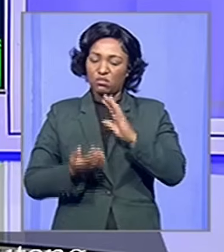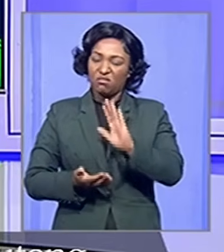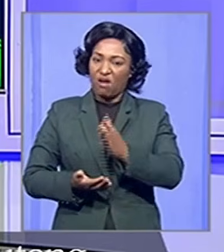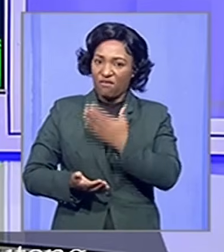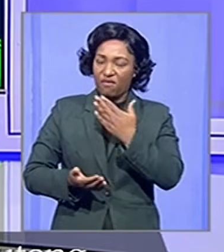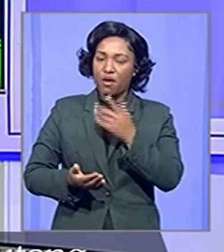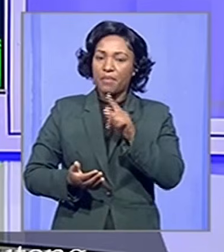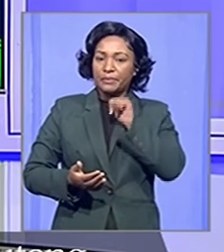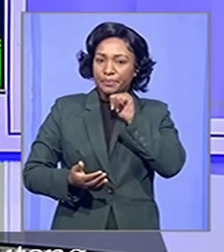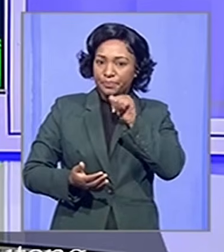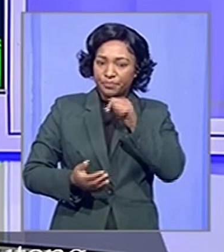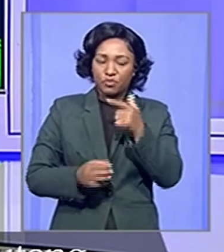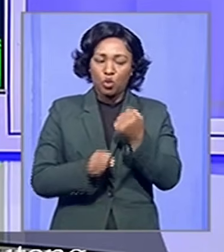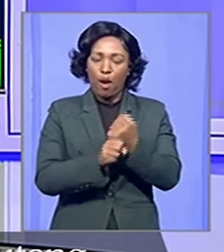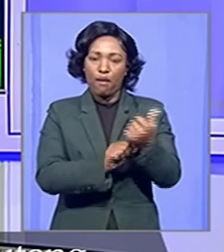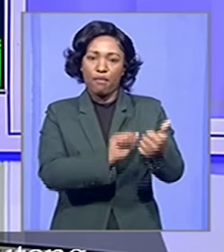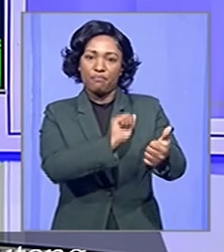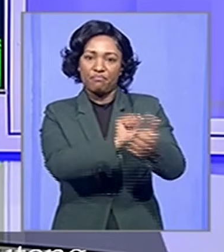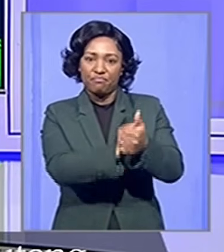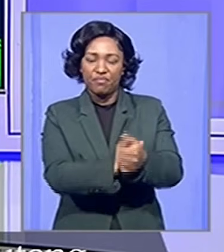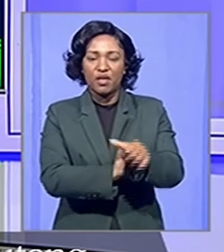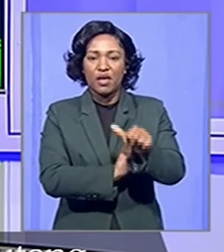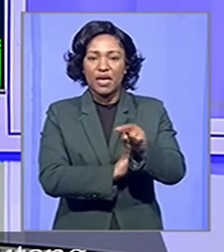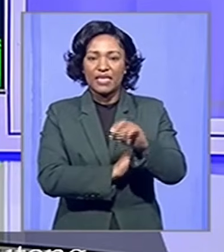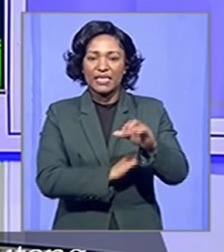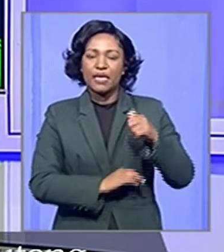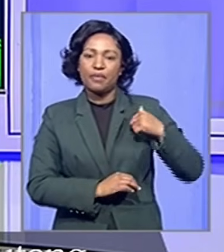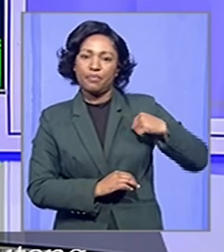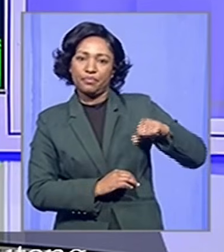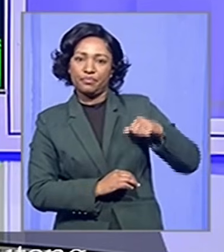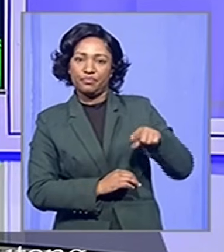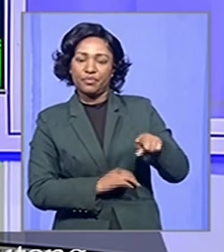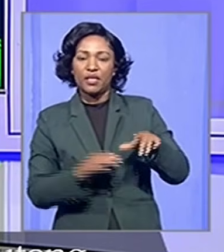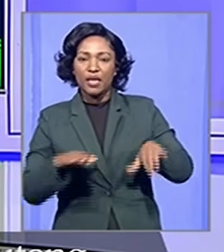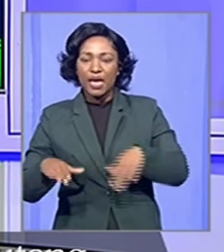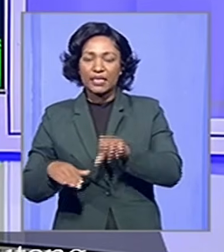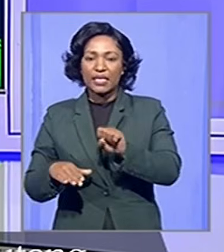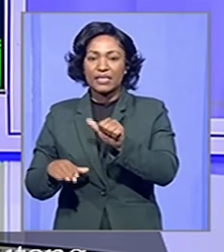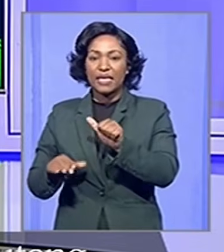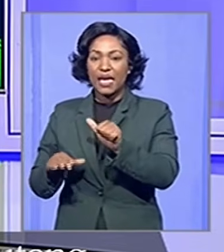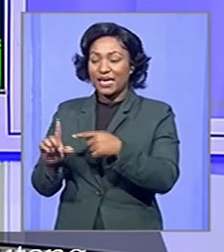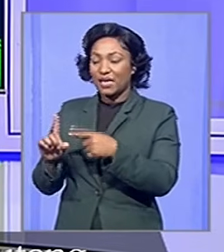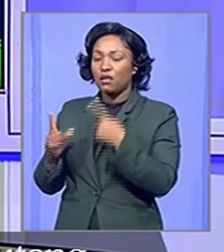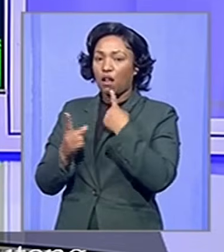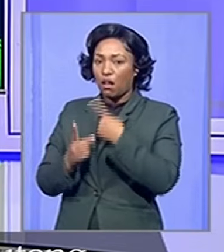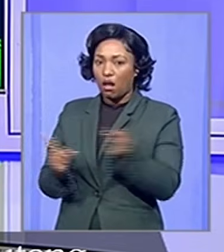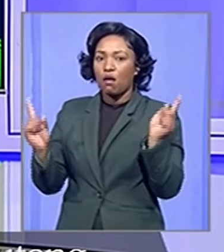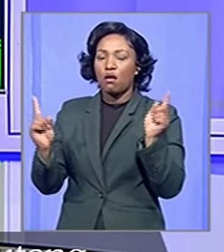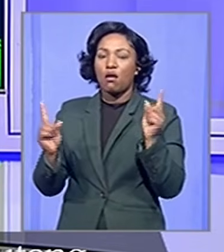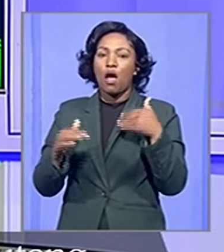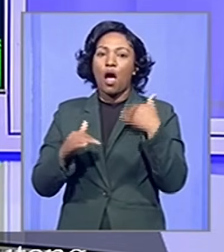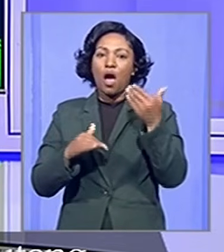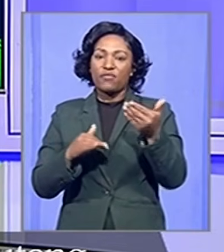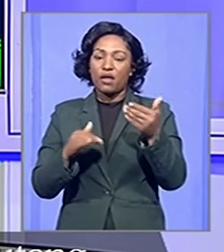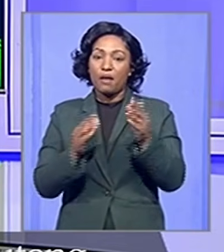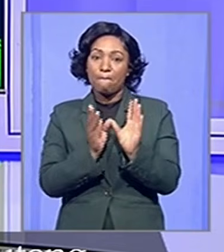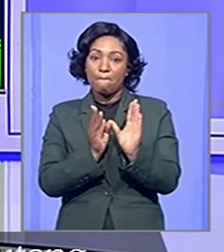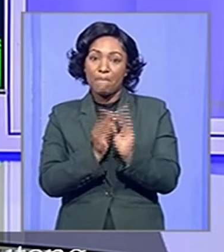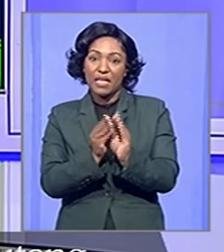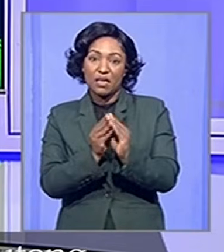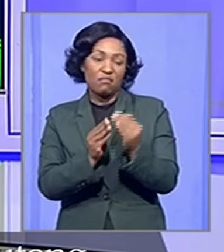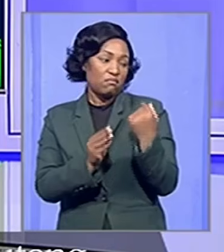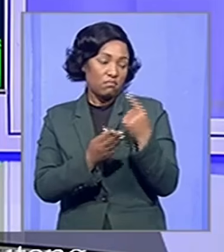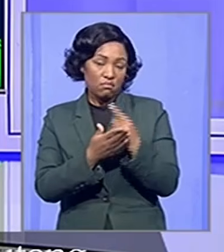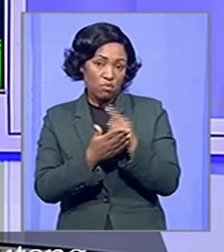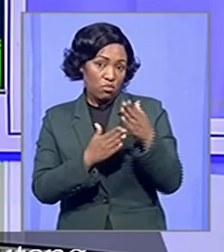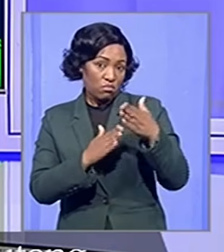bo masepaleng ba baholo ba bararo provinseng. Action SA e phatlaladitse sena ka mora kopano ya komiti ya phethahatso mafelong a sa tswa feta